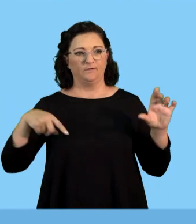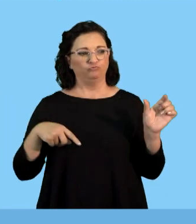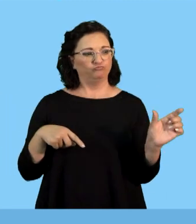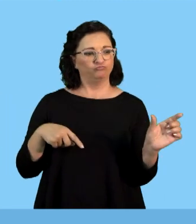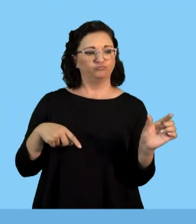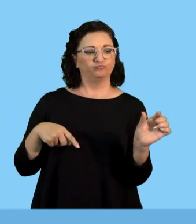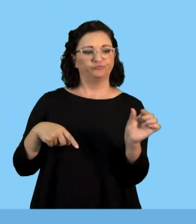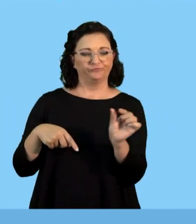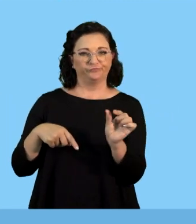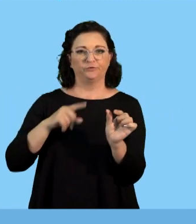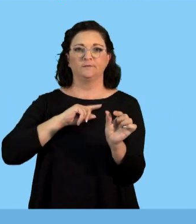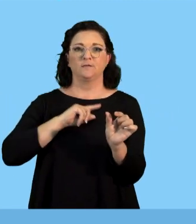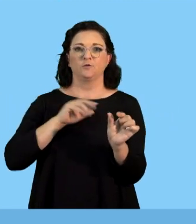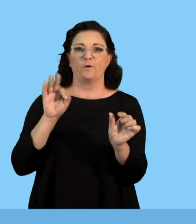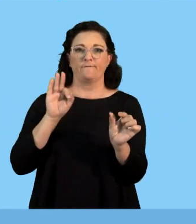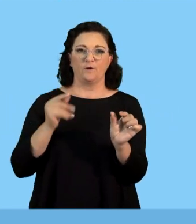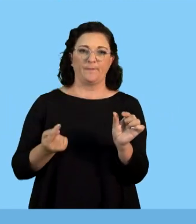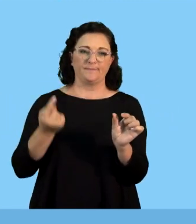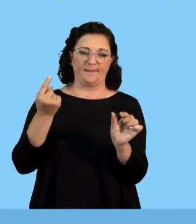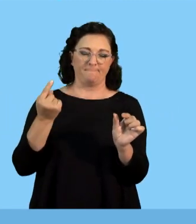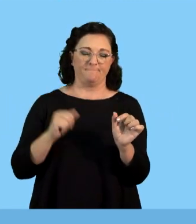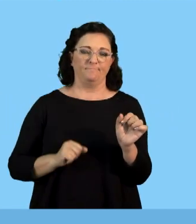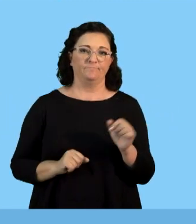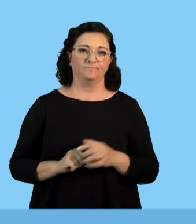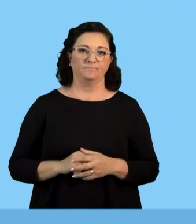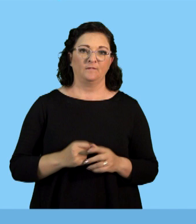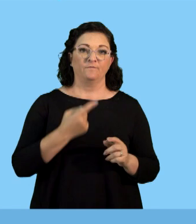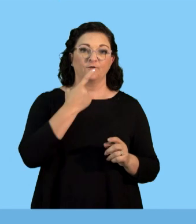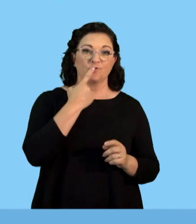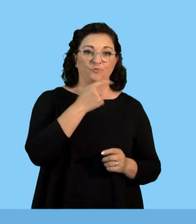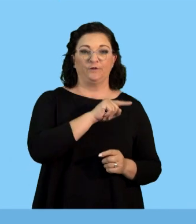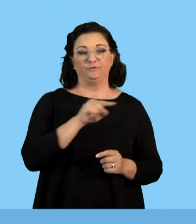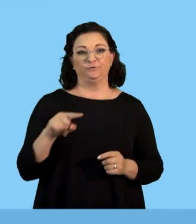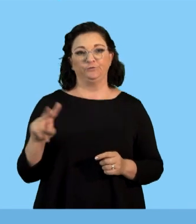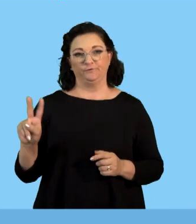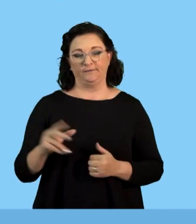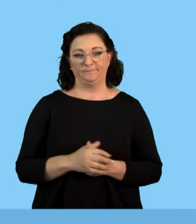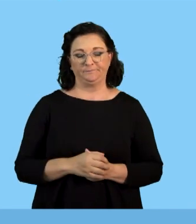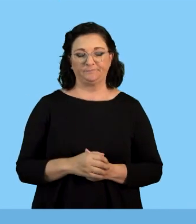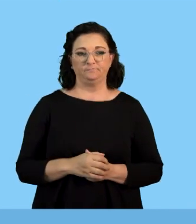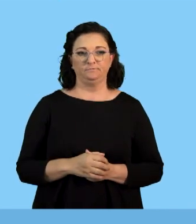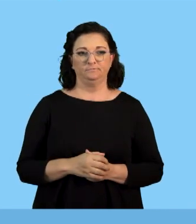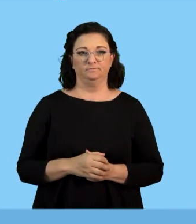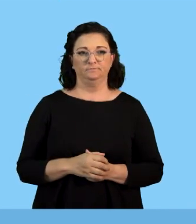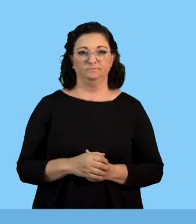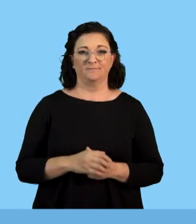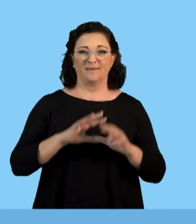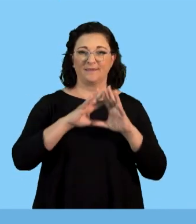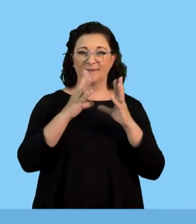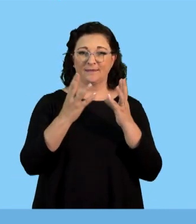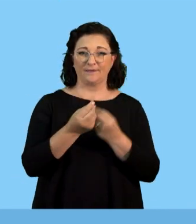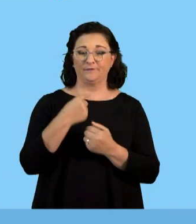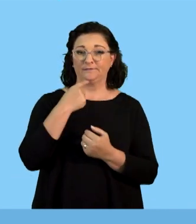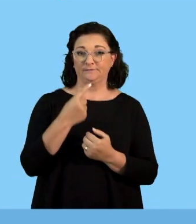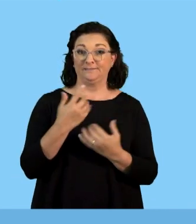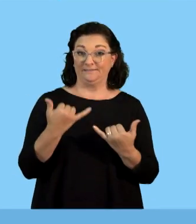is decreasing and the frequency is increasing as moving from red to violet. Now, with all